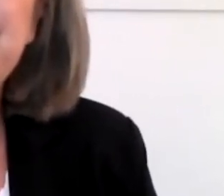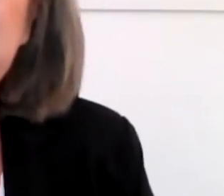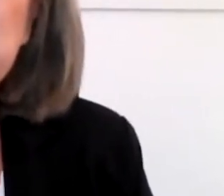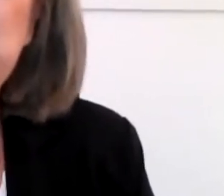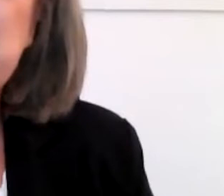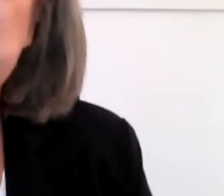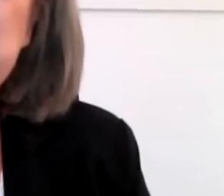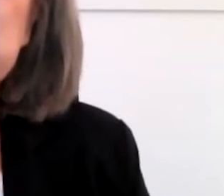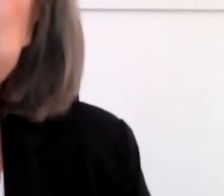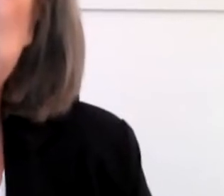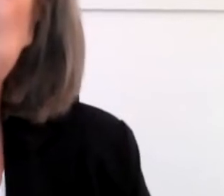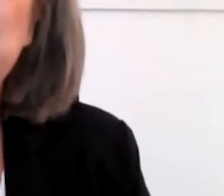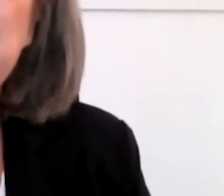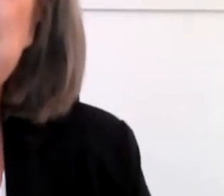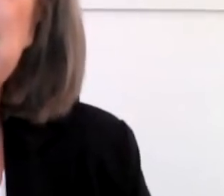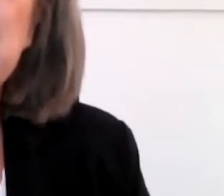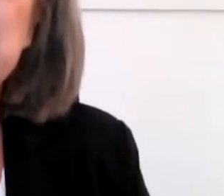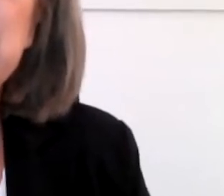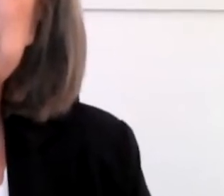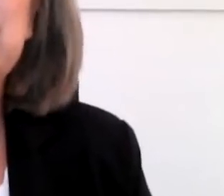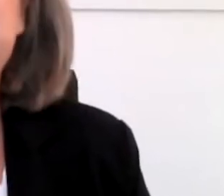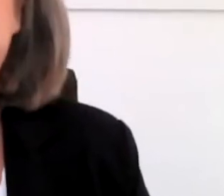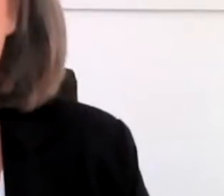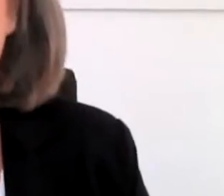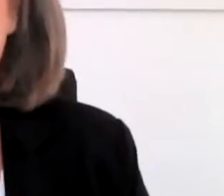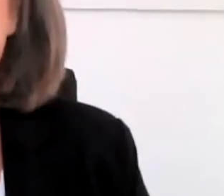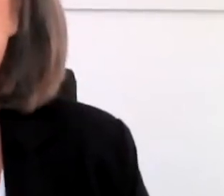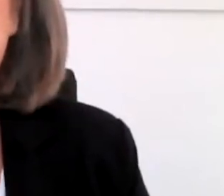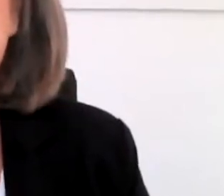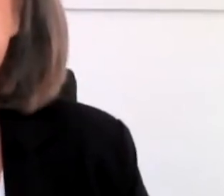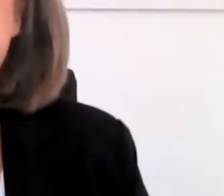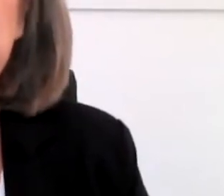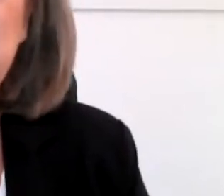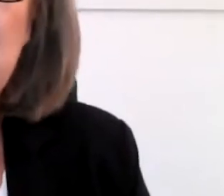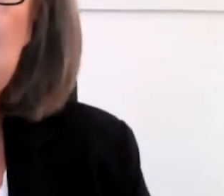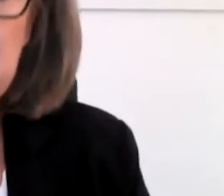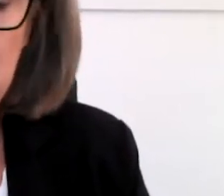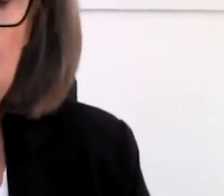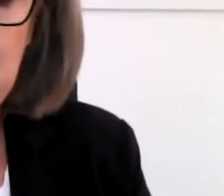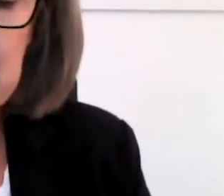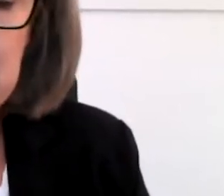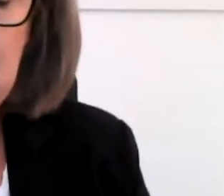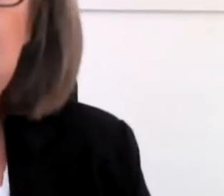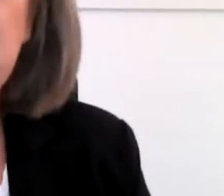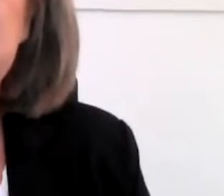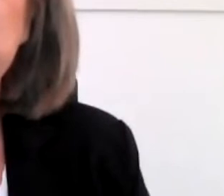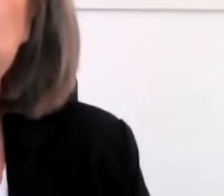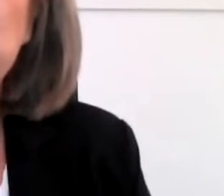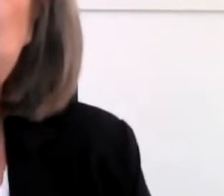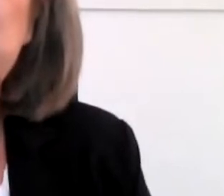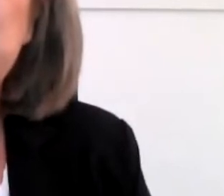that maybe we could solve with changes in funding and money, and not things